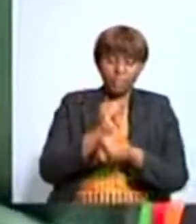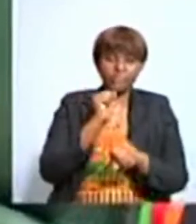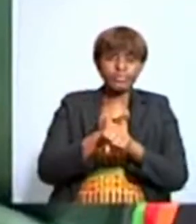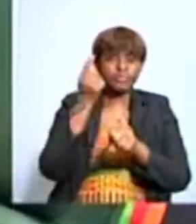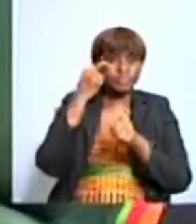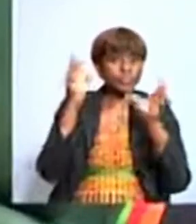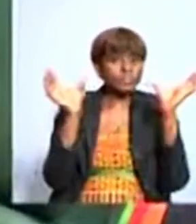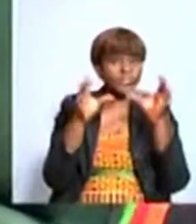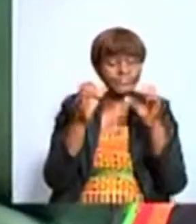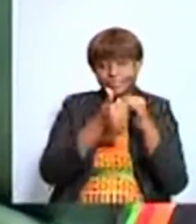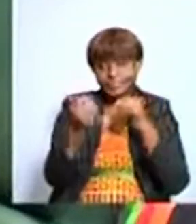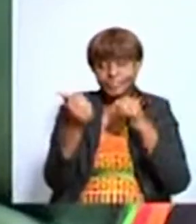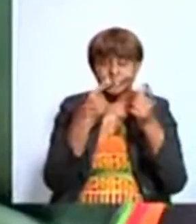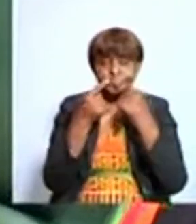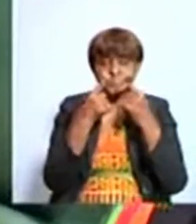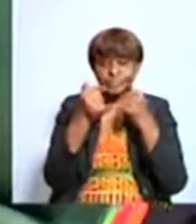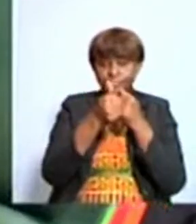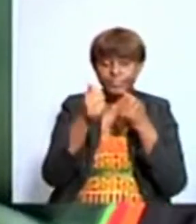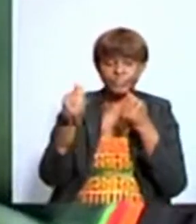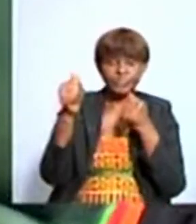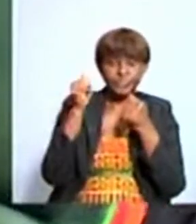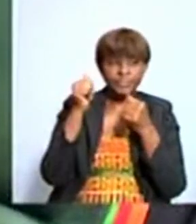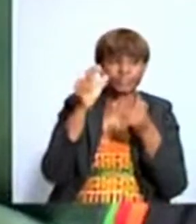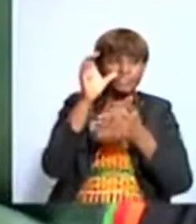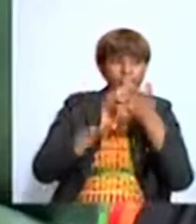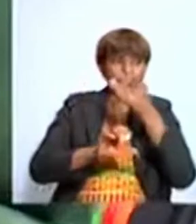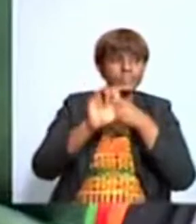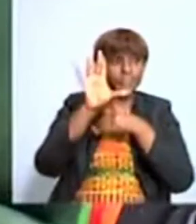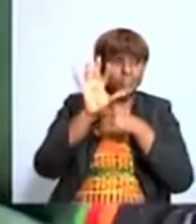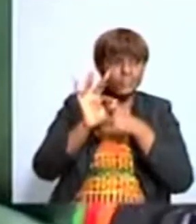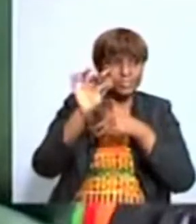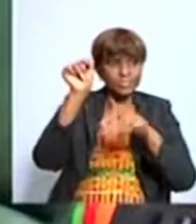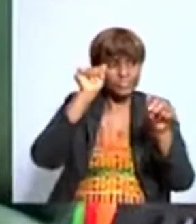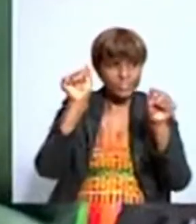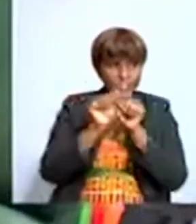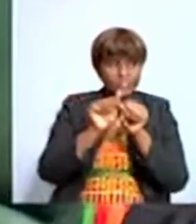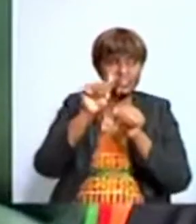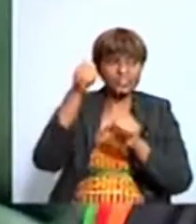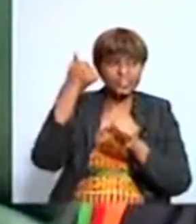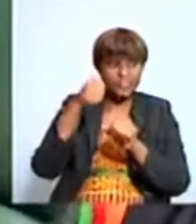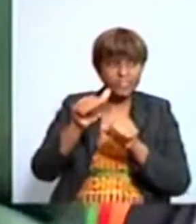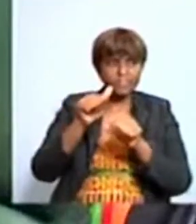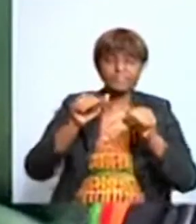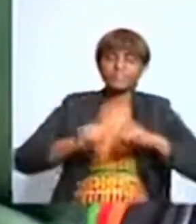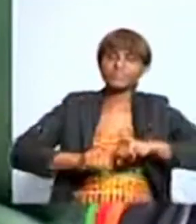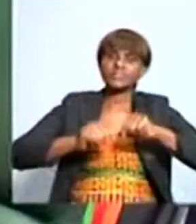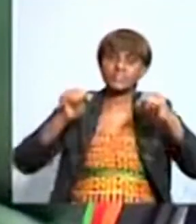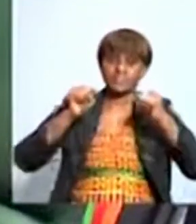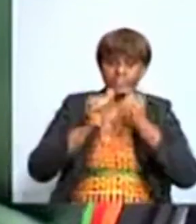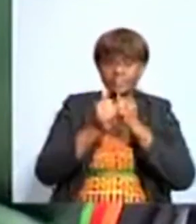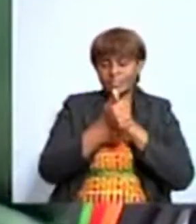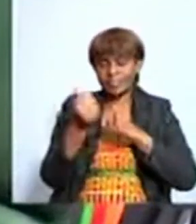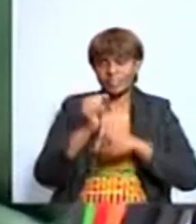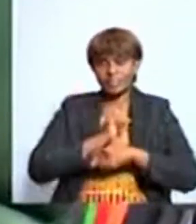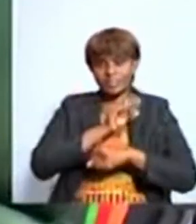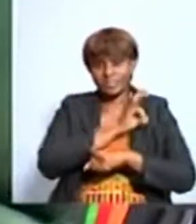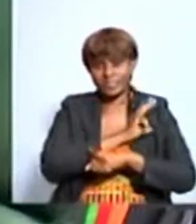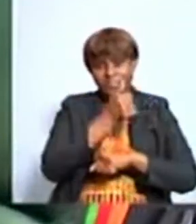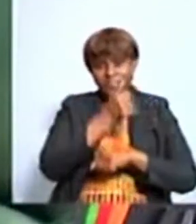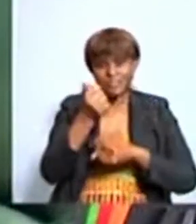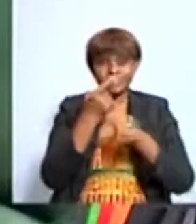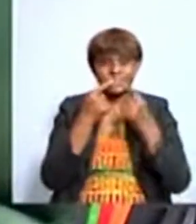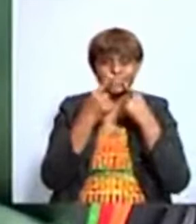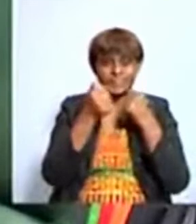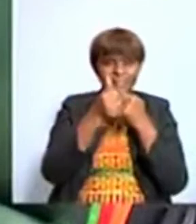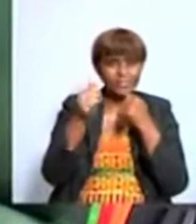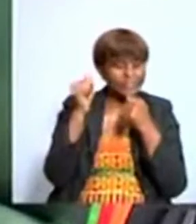Council. Any debate, any objection? Clause 9 is agreed to. Clause 10, Registrar and other staff. Any debate, any